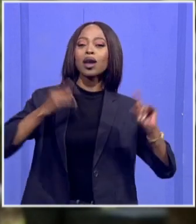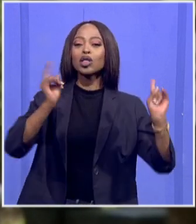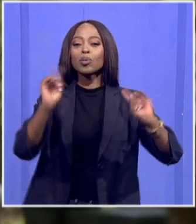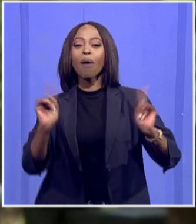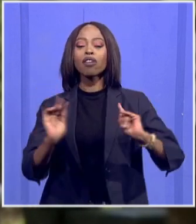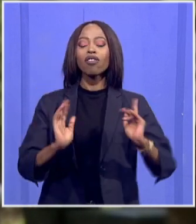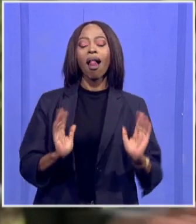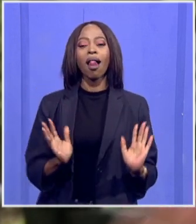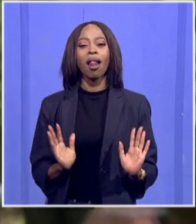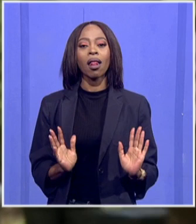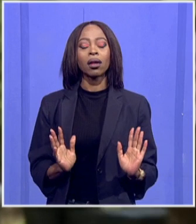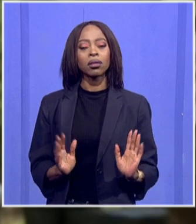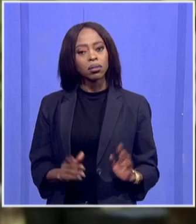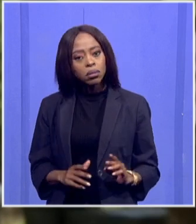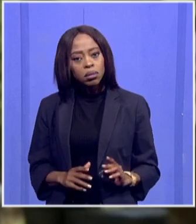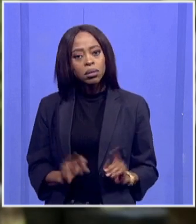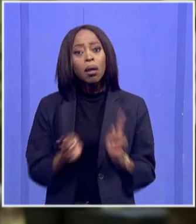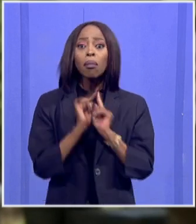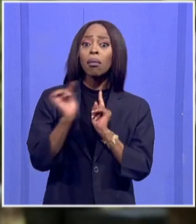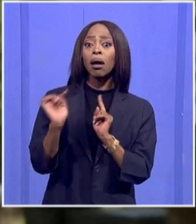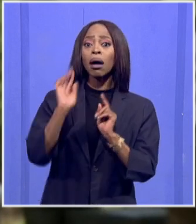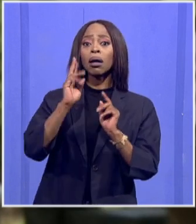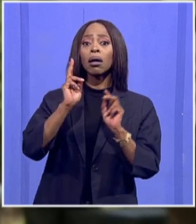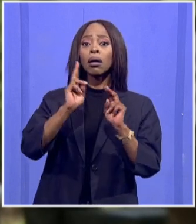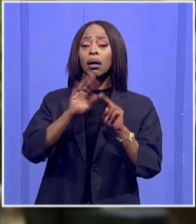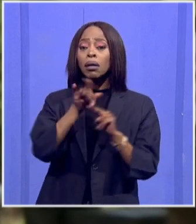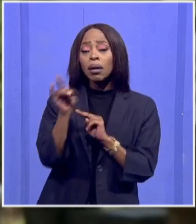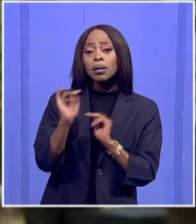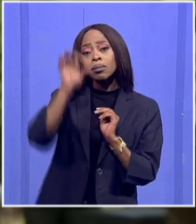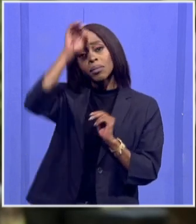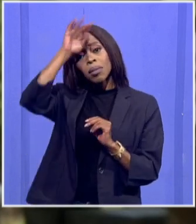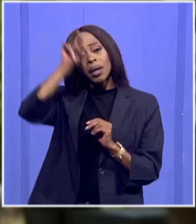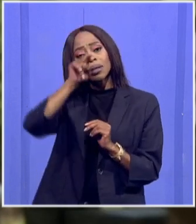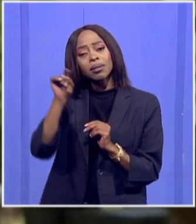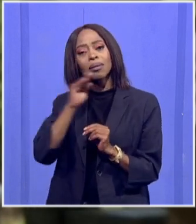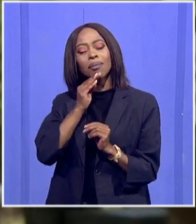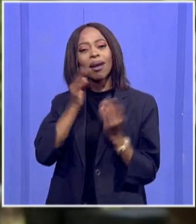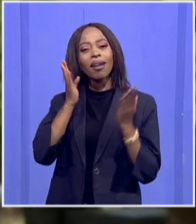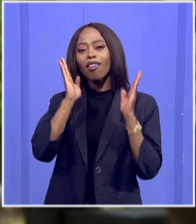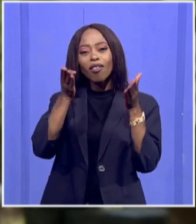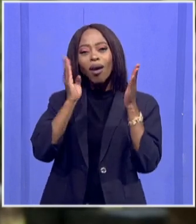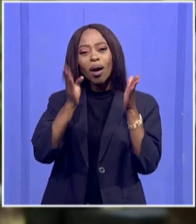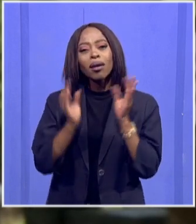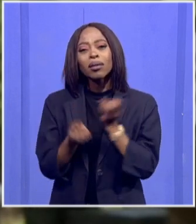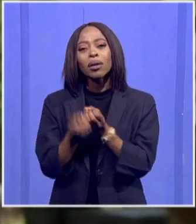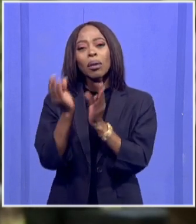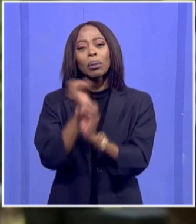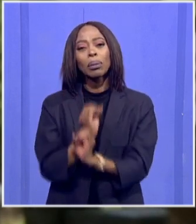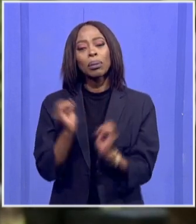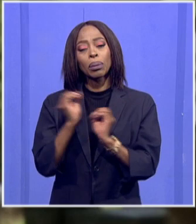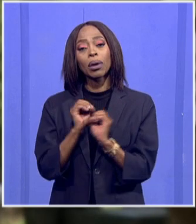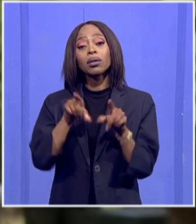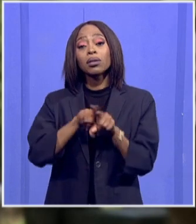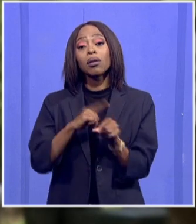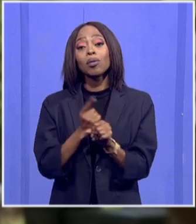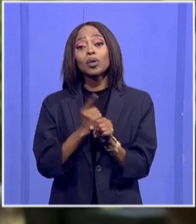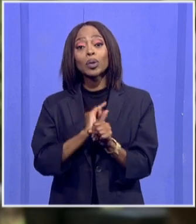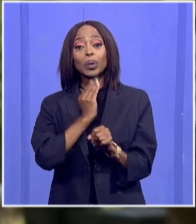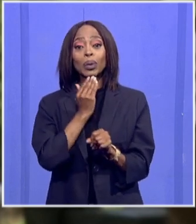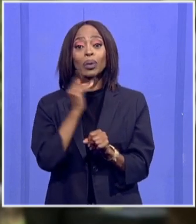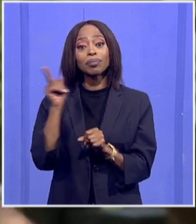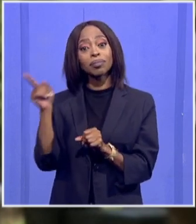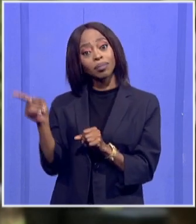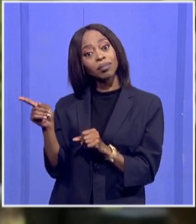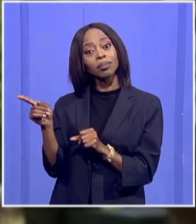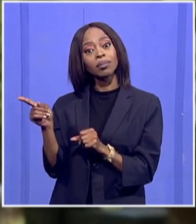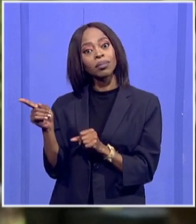privileges. When it is up to this mine, no attention given whatsoever, including actually unleashing